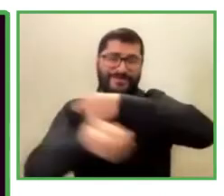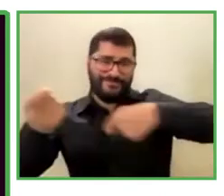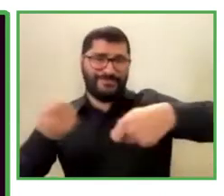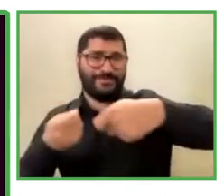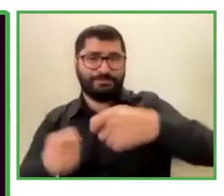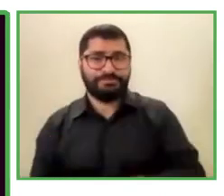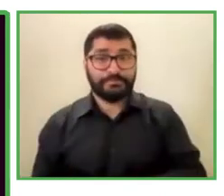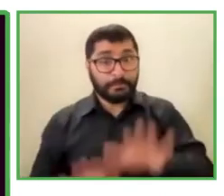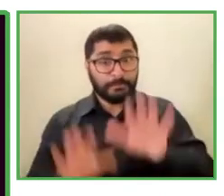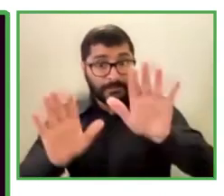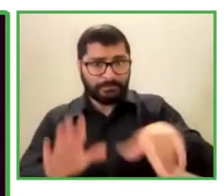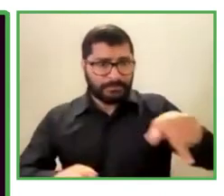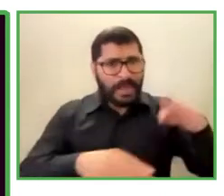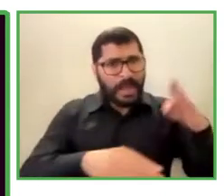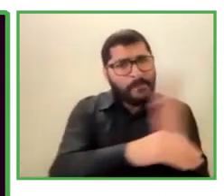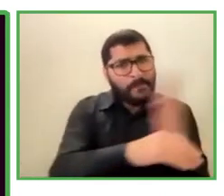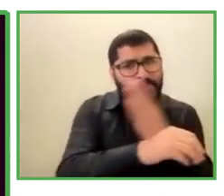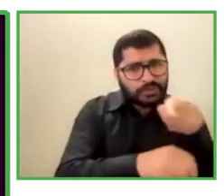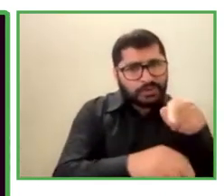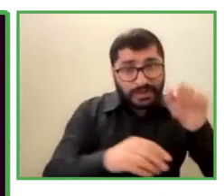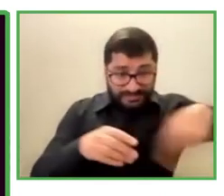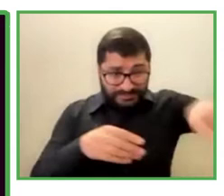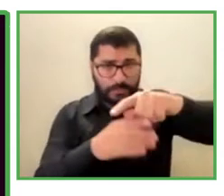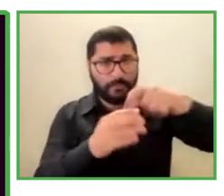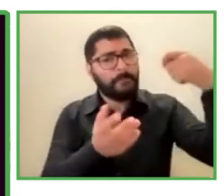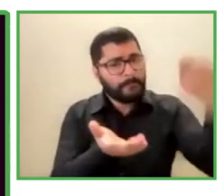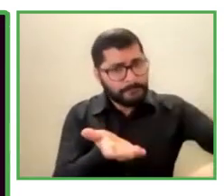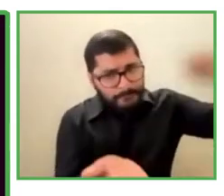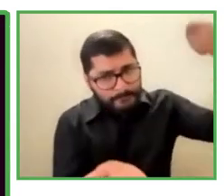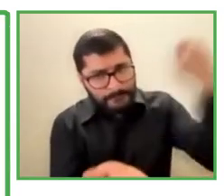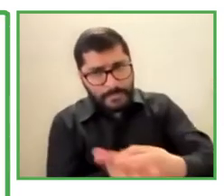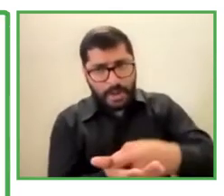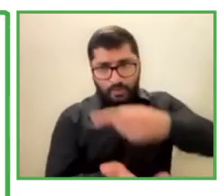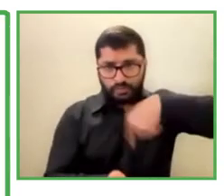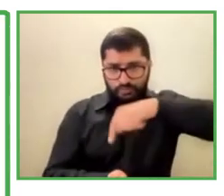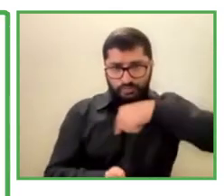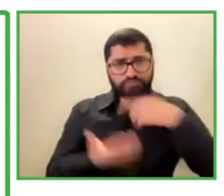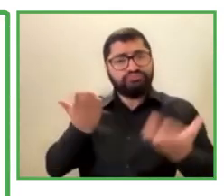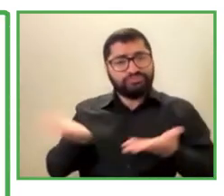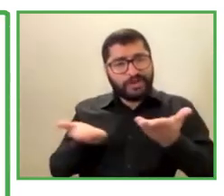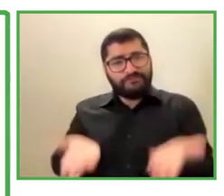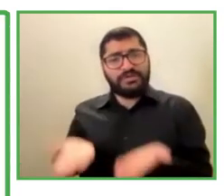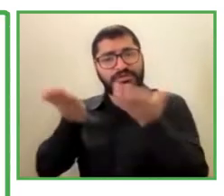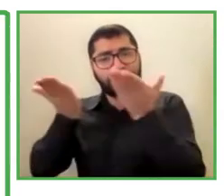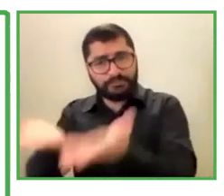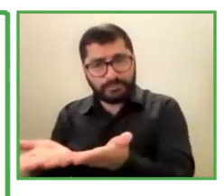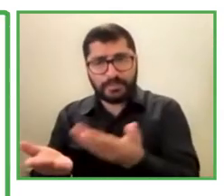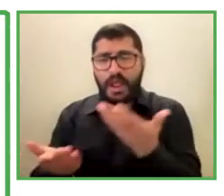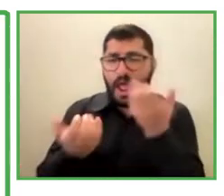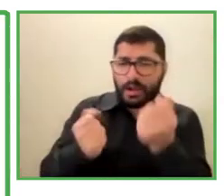And the companies are the ones that are going to pay for our recruitment service and also for our consultancy service.